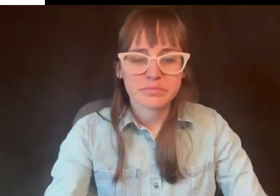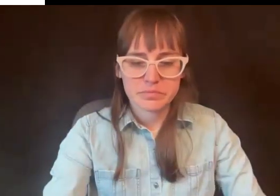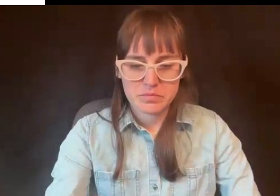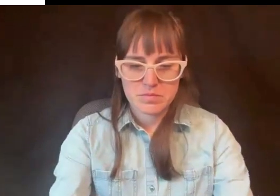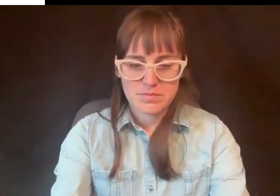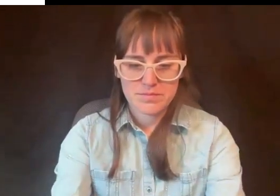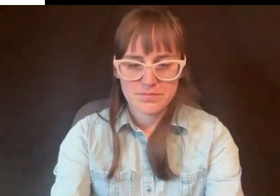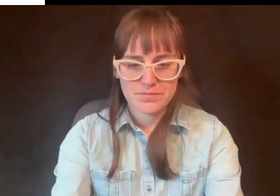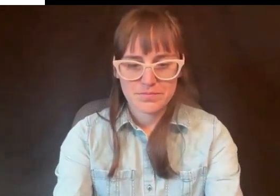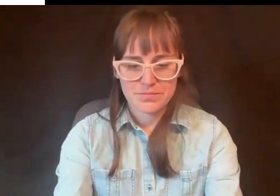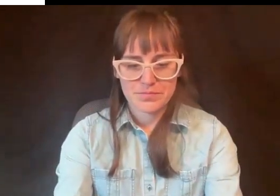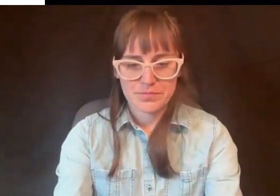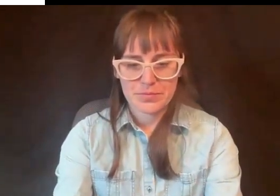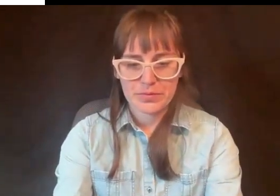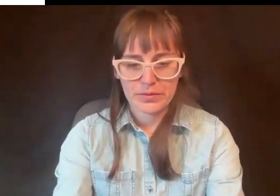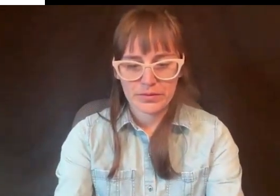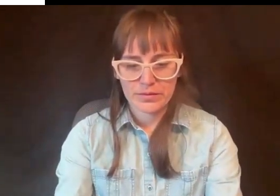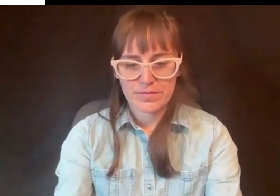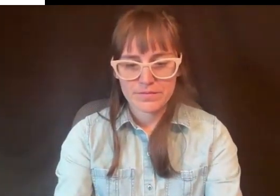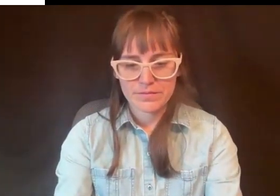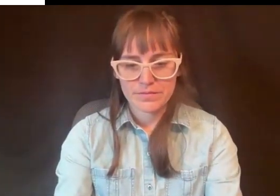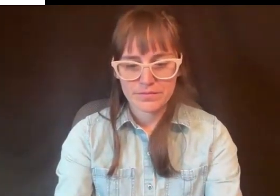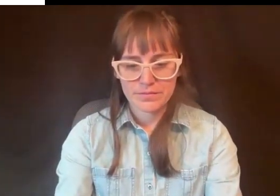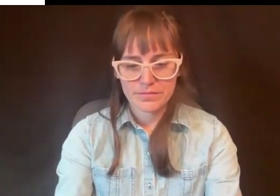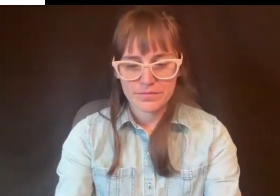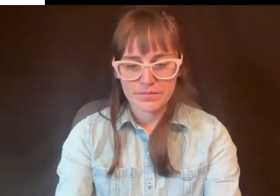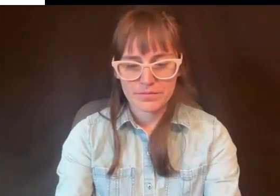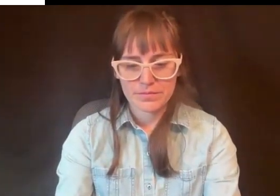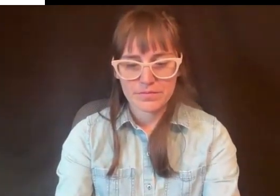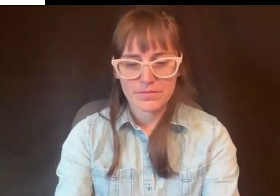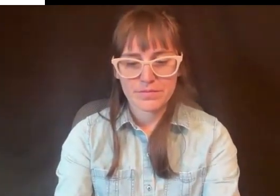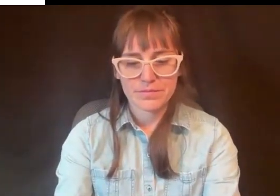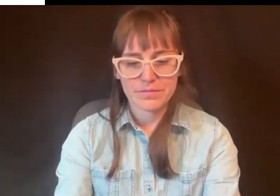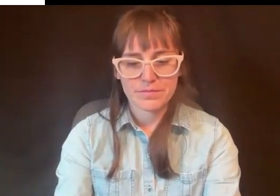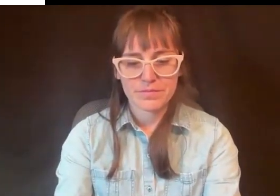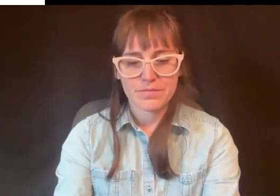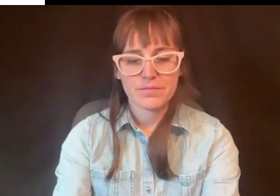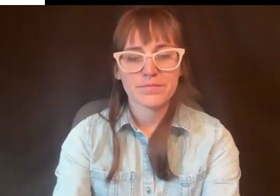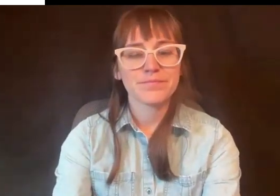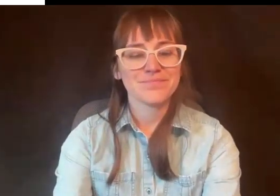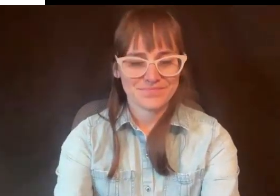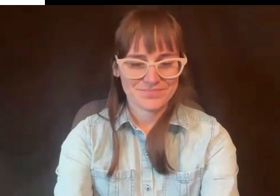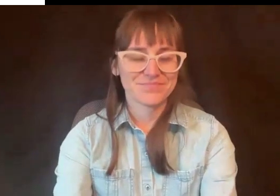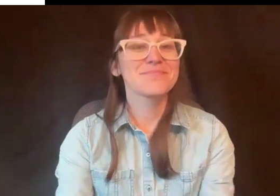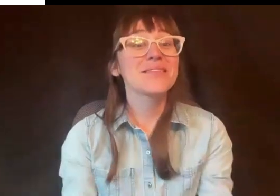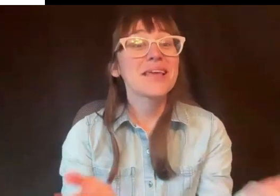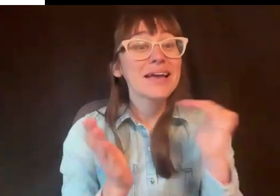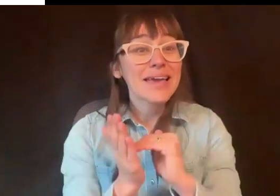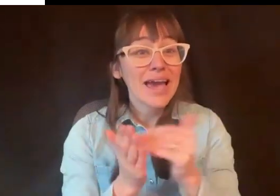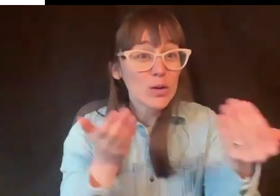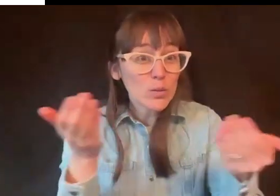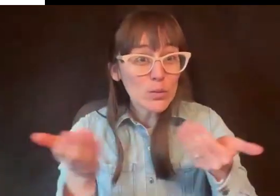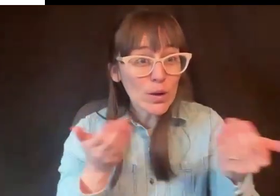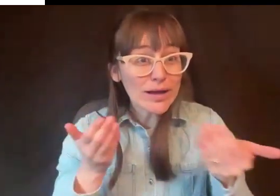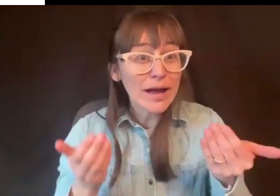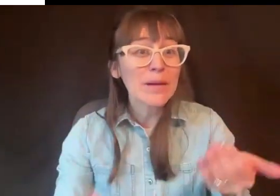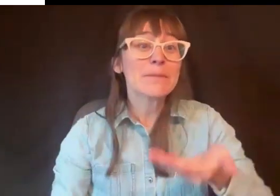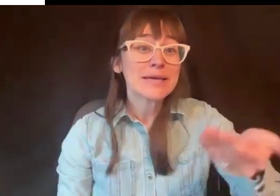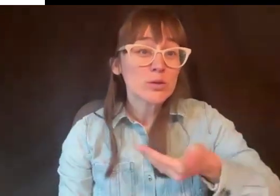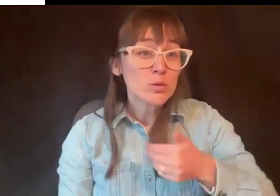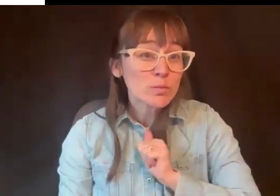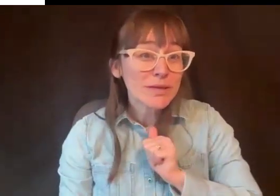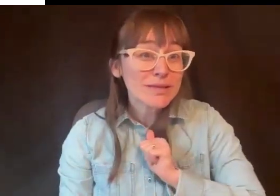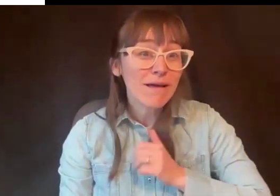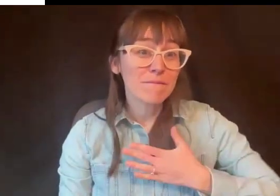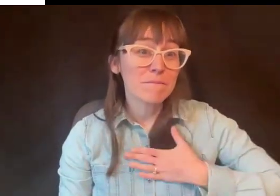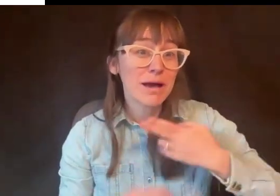So if we can go to the next slide, I wanted to introduce myself and again welcome you all to the webinar today. My